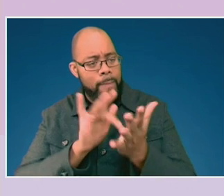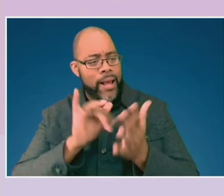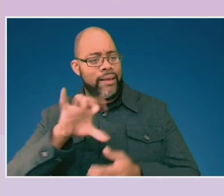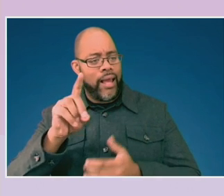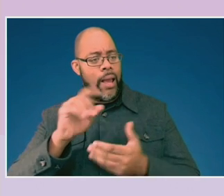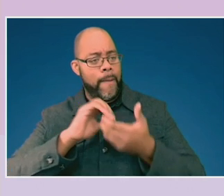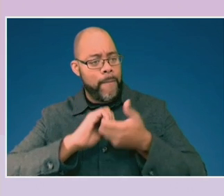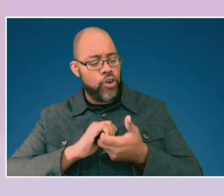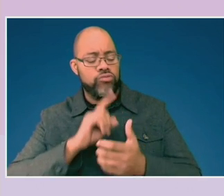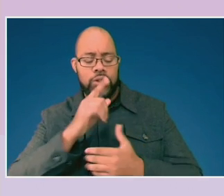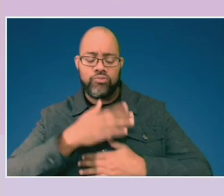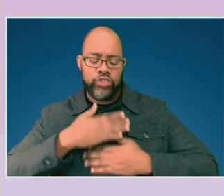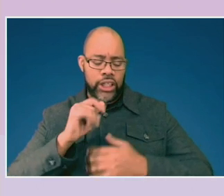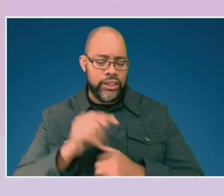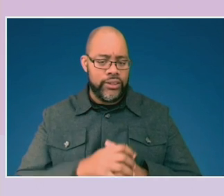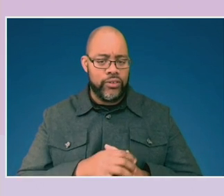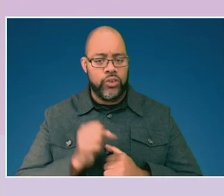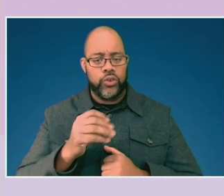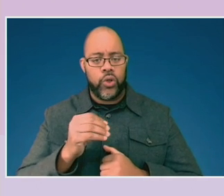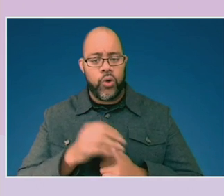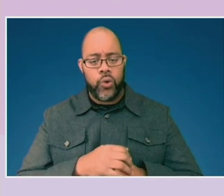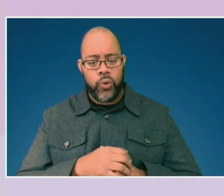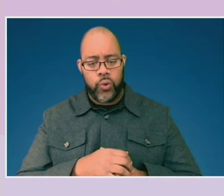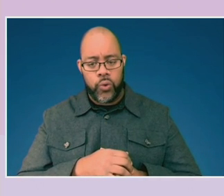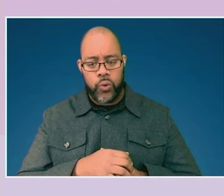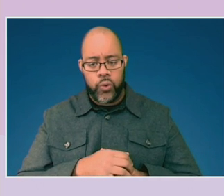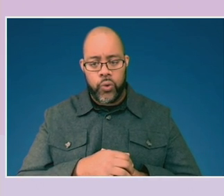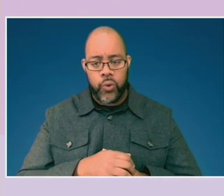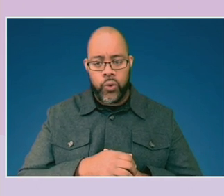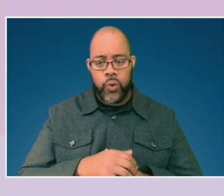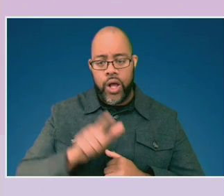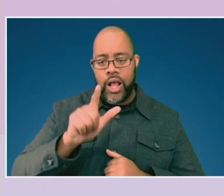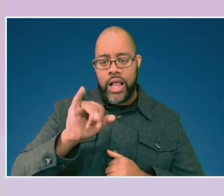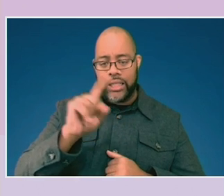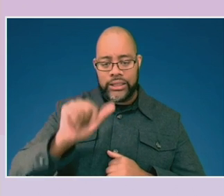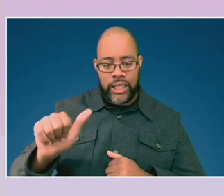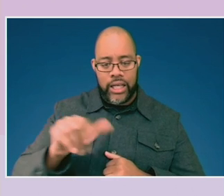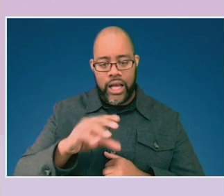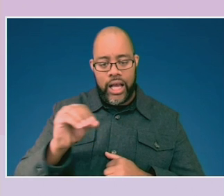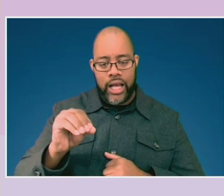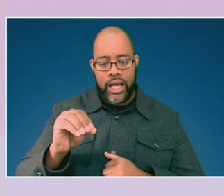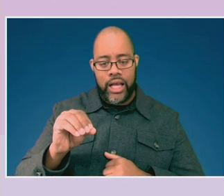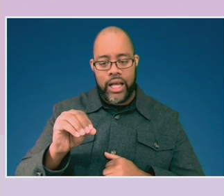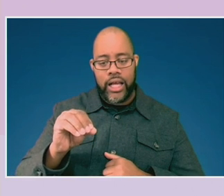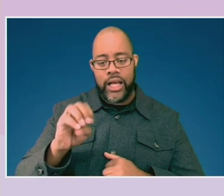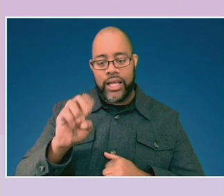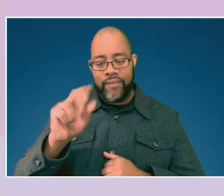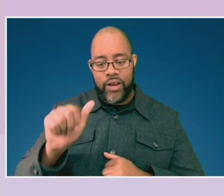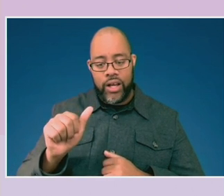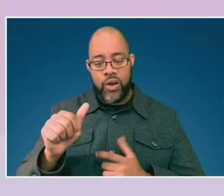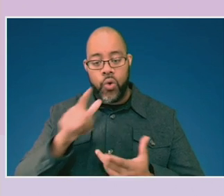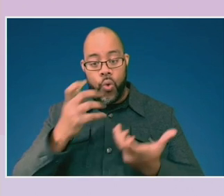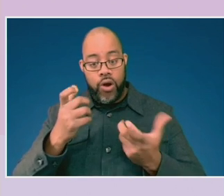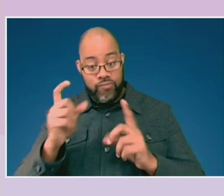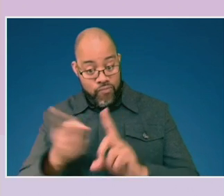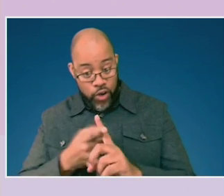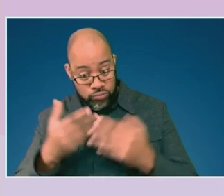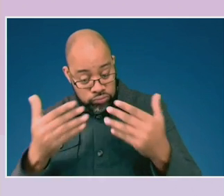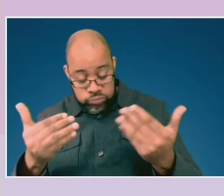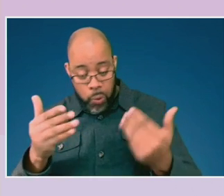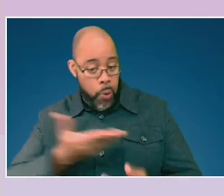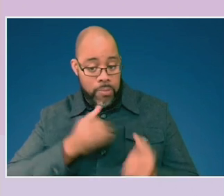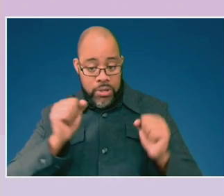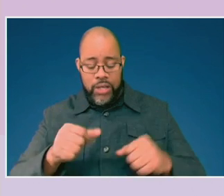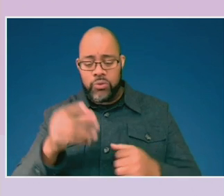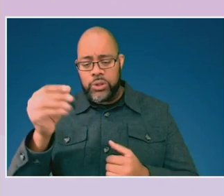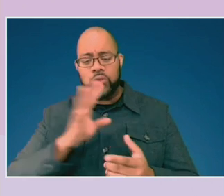it. So Liza and Eva, and we can, whoever wants to go first is welcome to. Can you talk